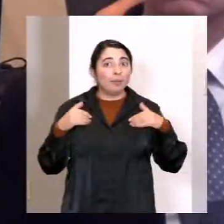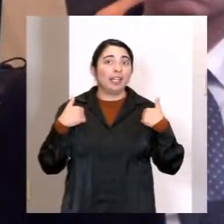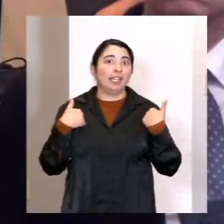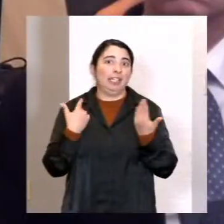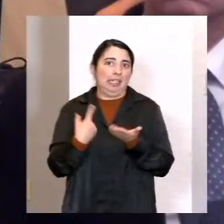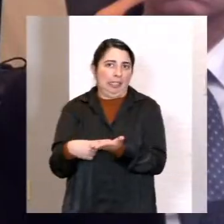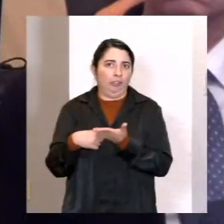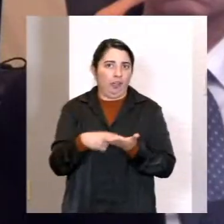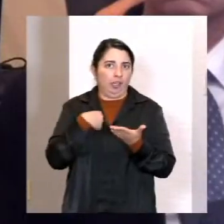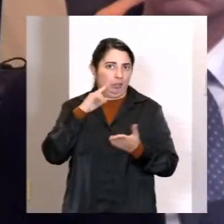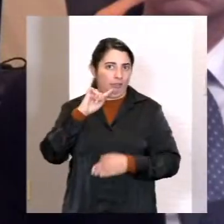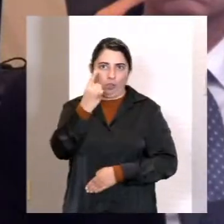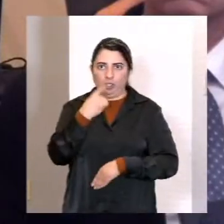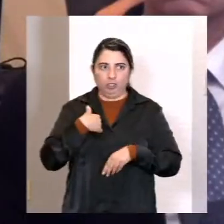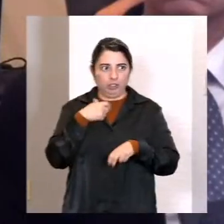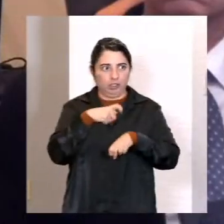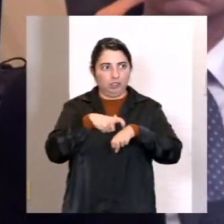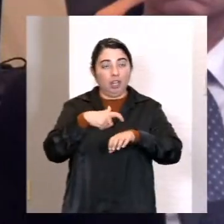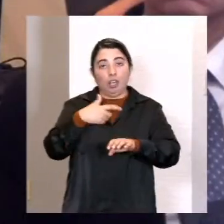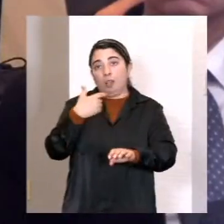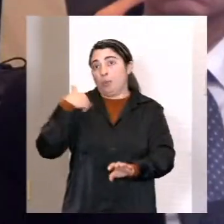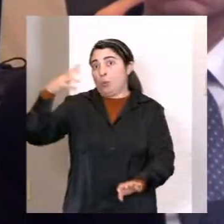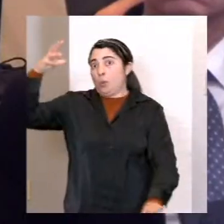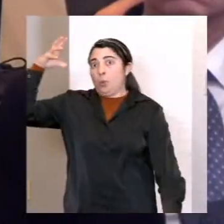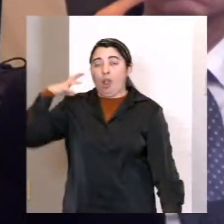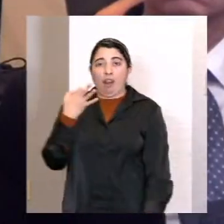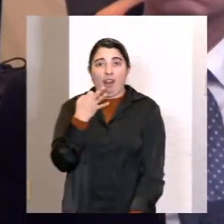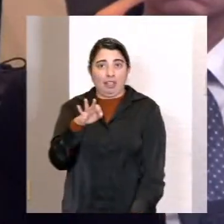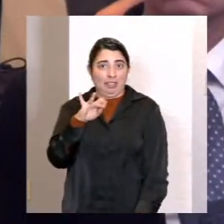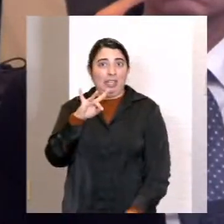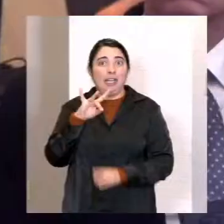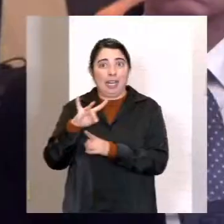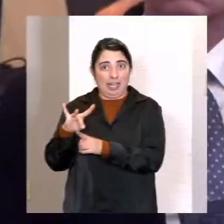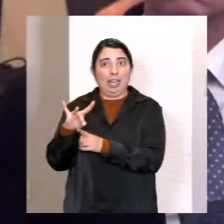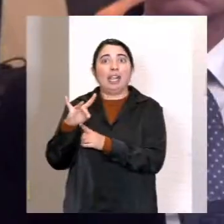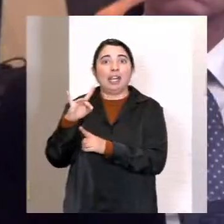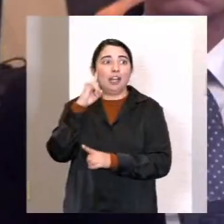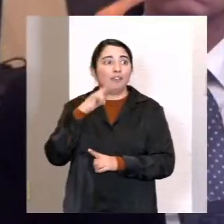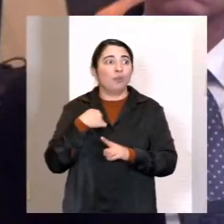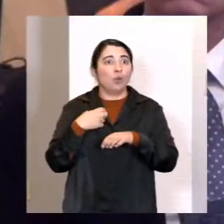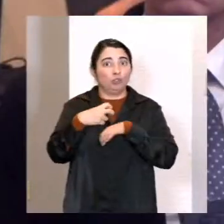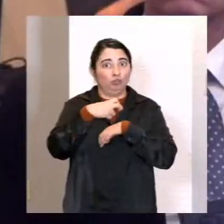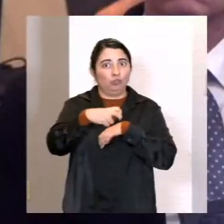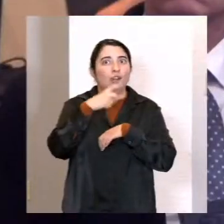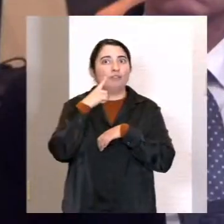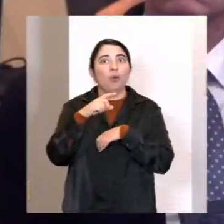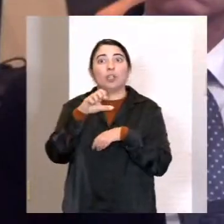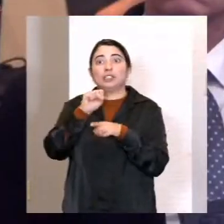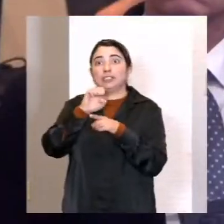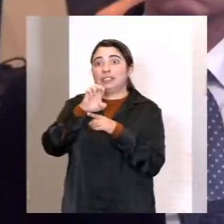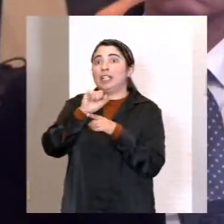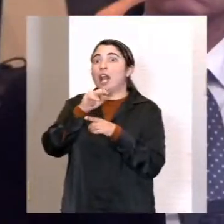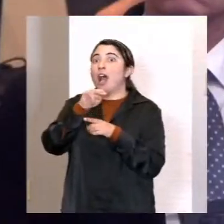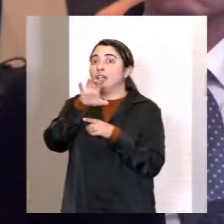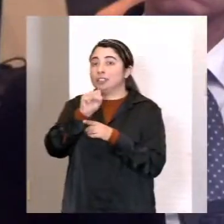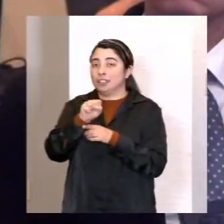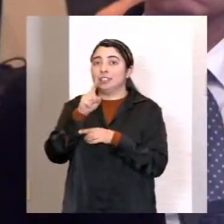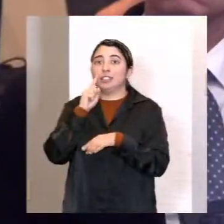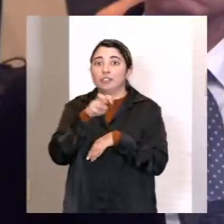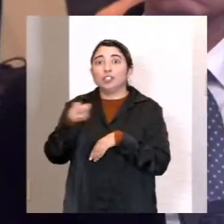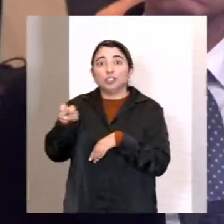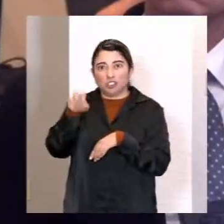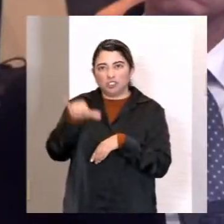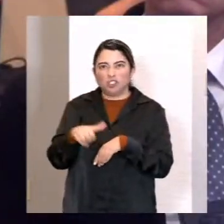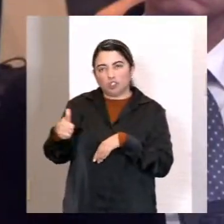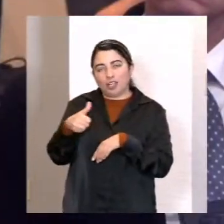and transportation was in 1988 for the Secaucus transfer. And sorry to say, that took